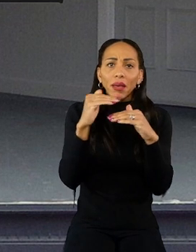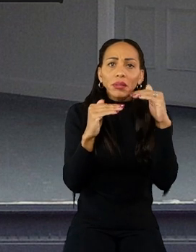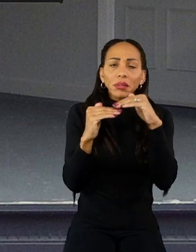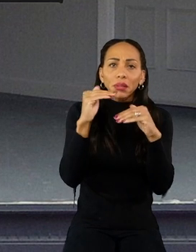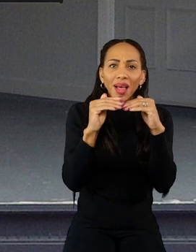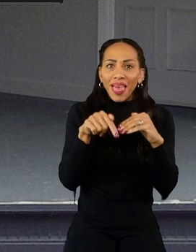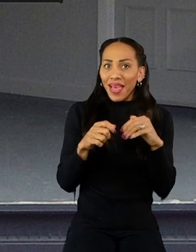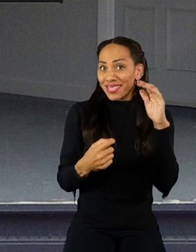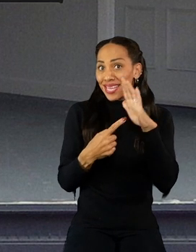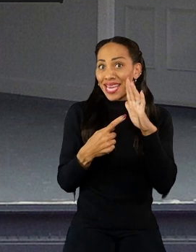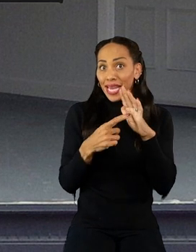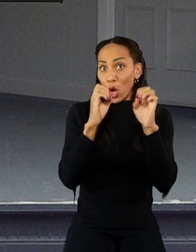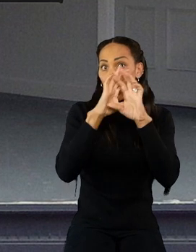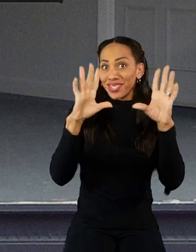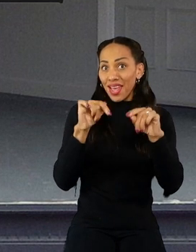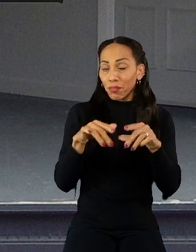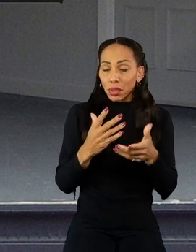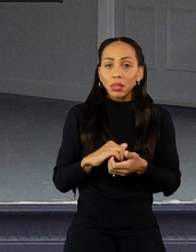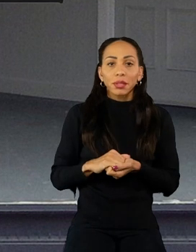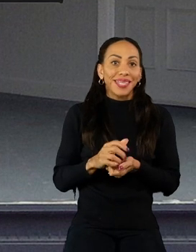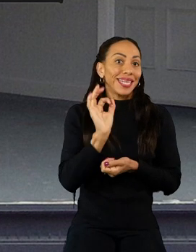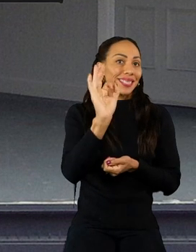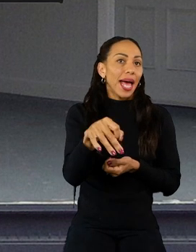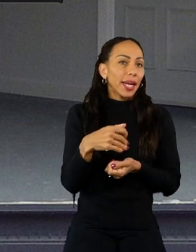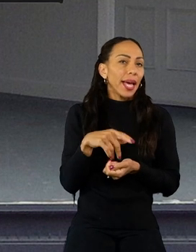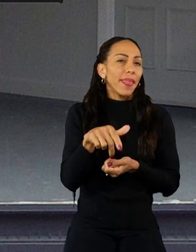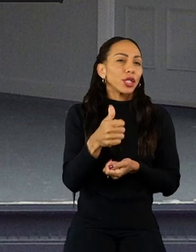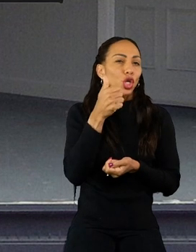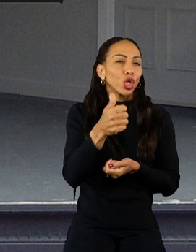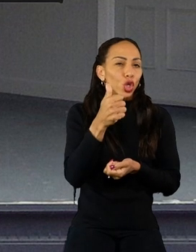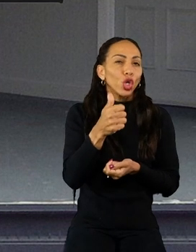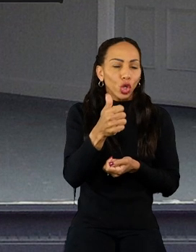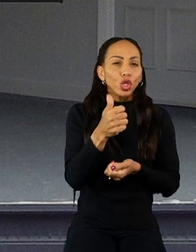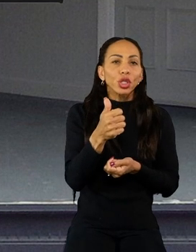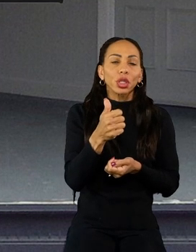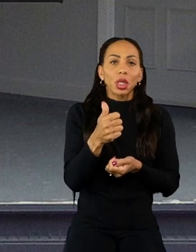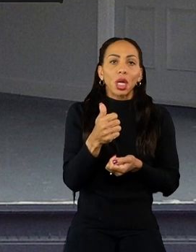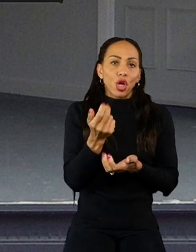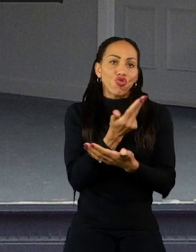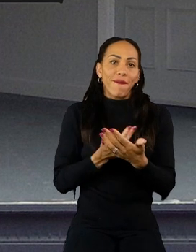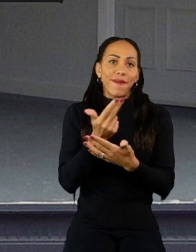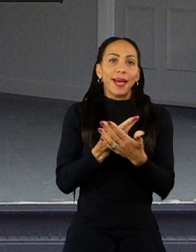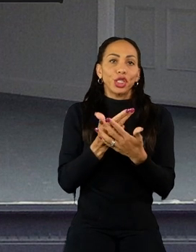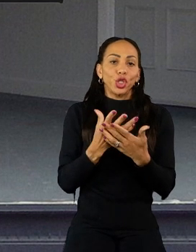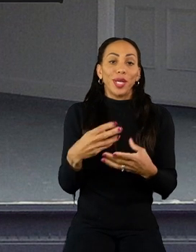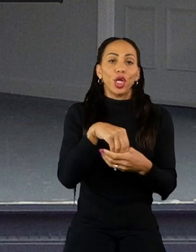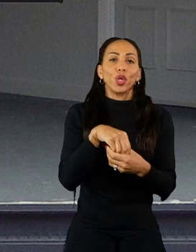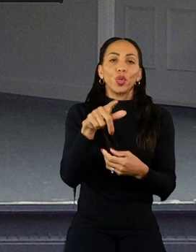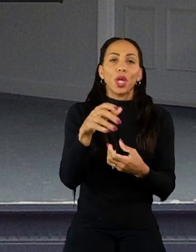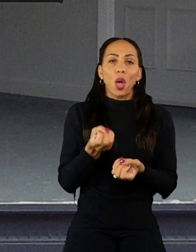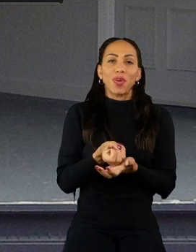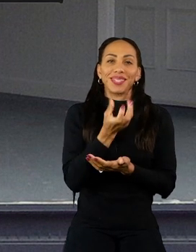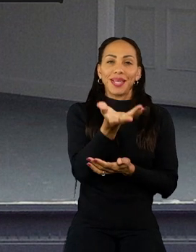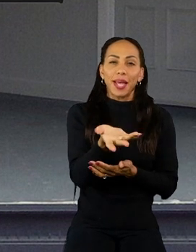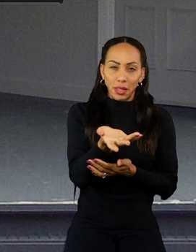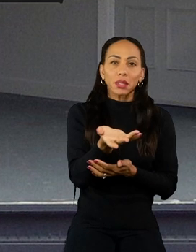idea of these the layers, because I think that's one of the kind of key concepts of it. Exactly. That's a really good graphic to include.